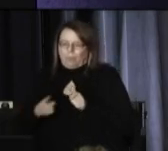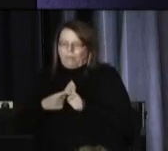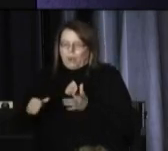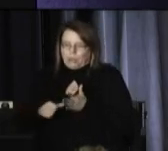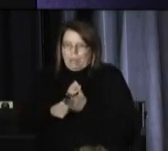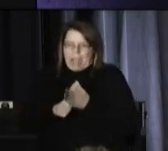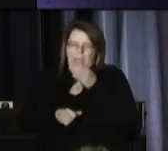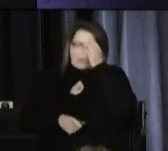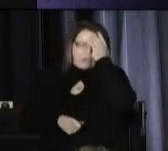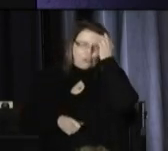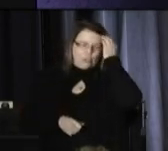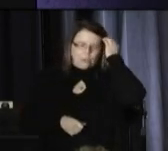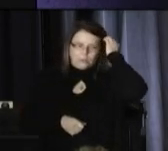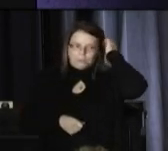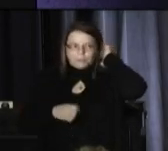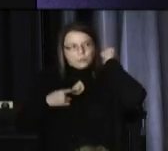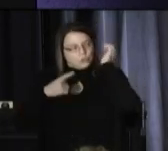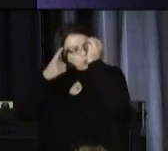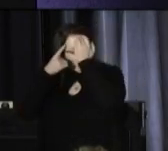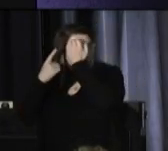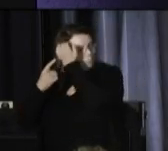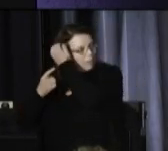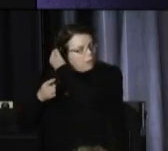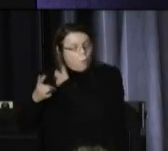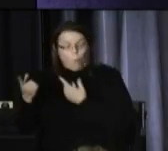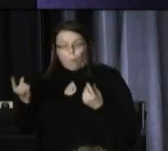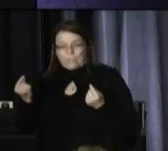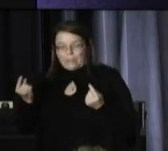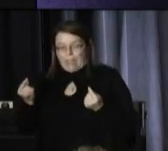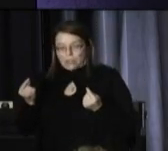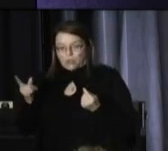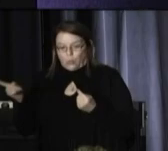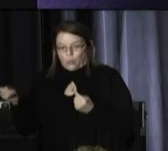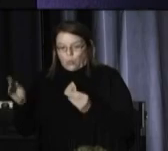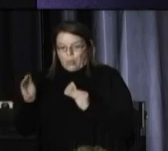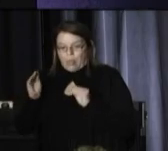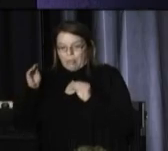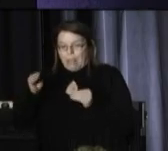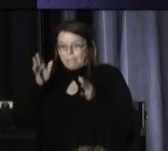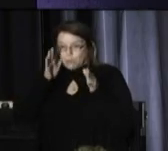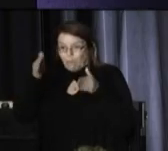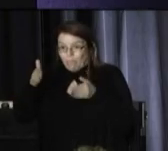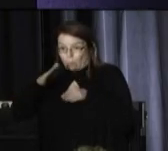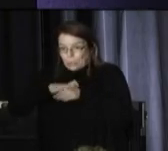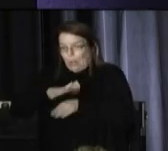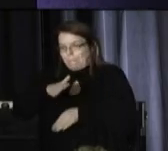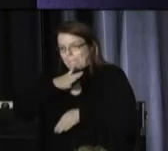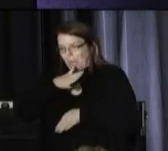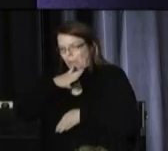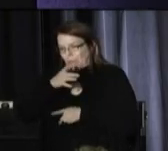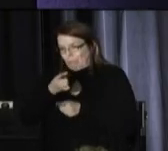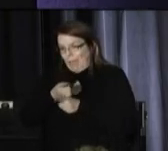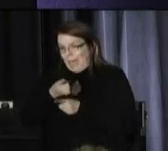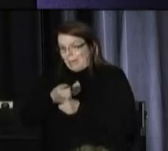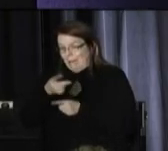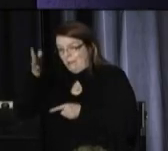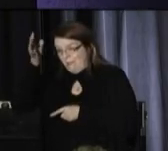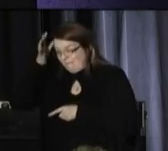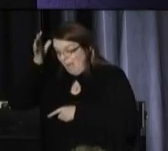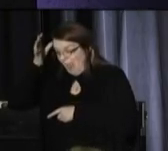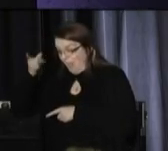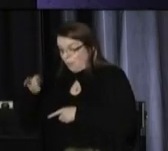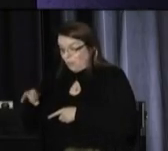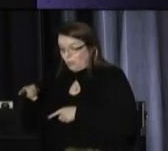so I think what that does is then put this focus on mothers. right? This father